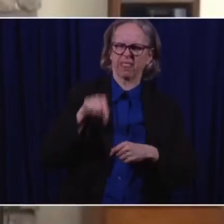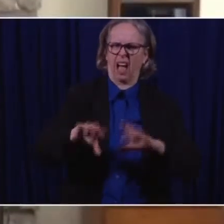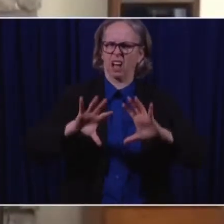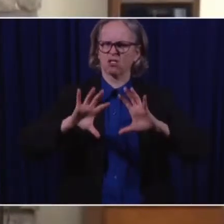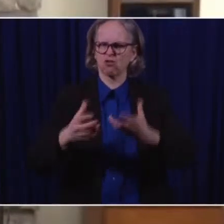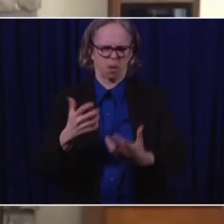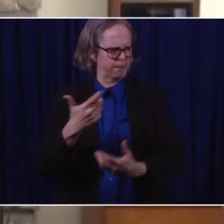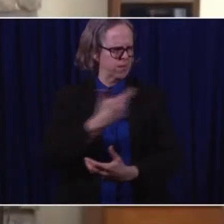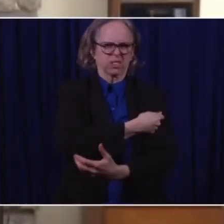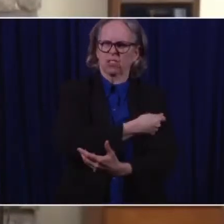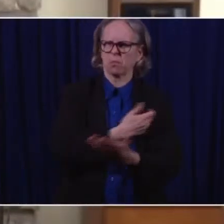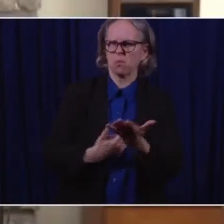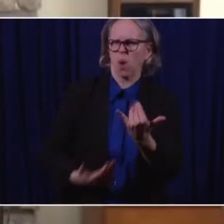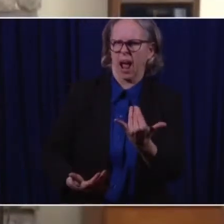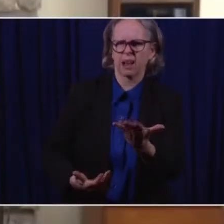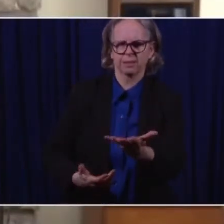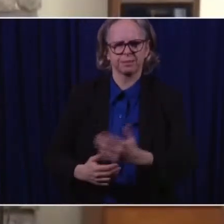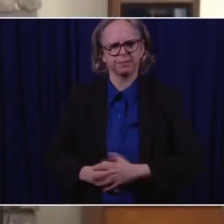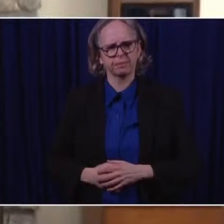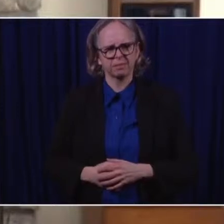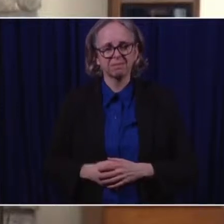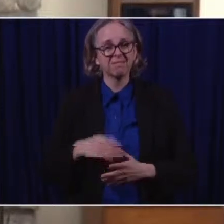the rationale.